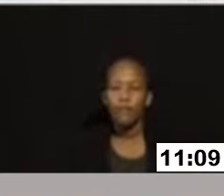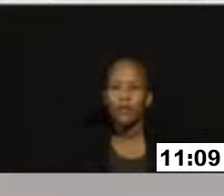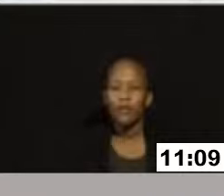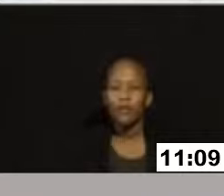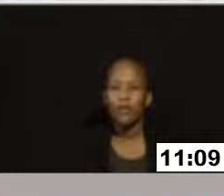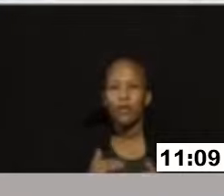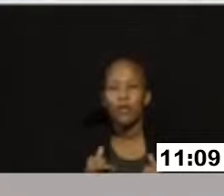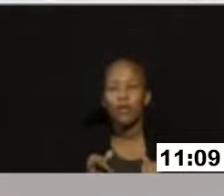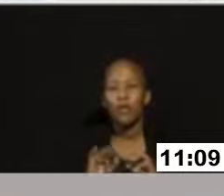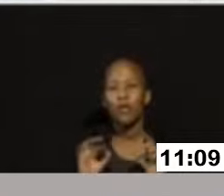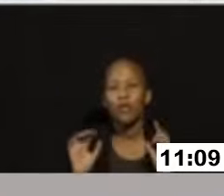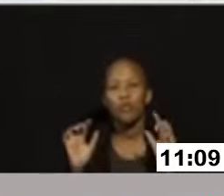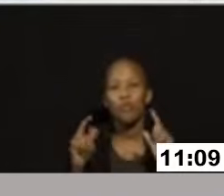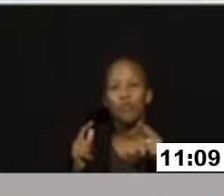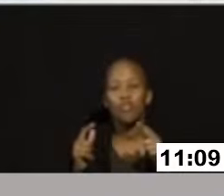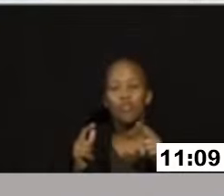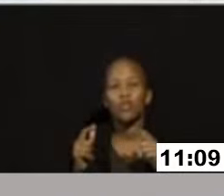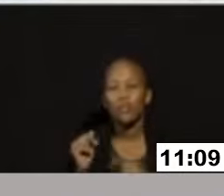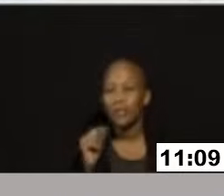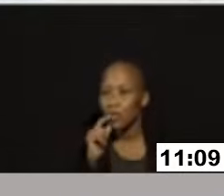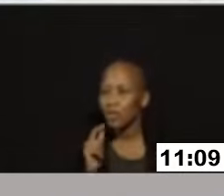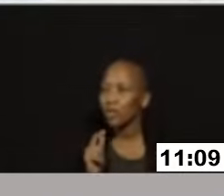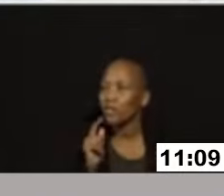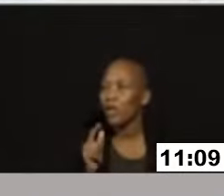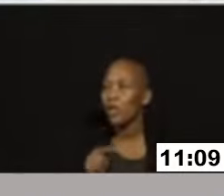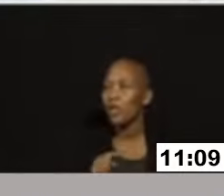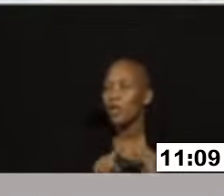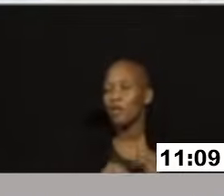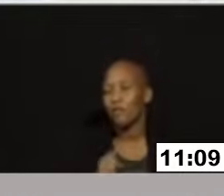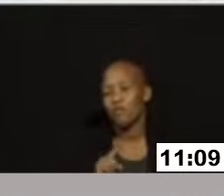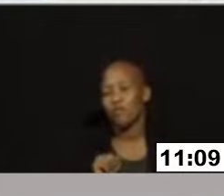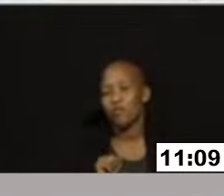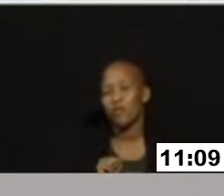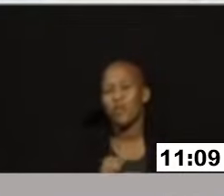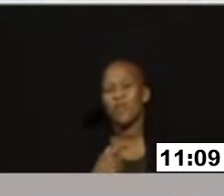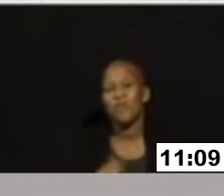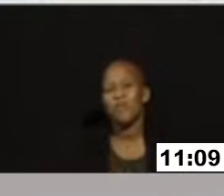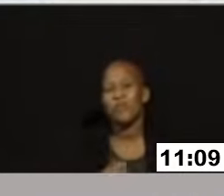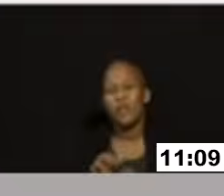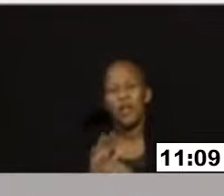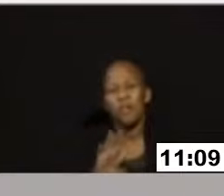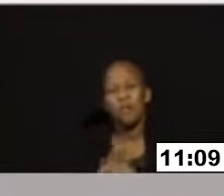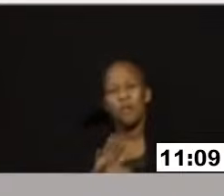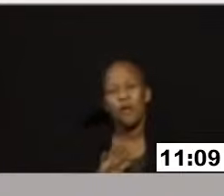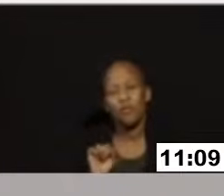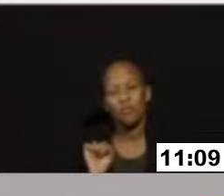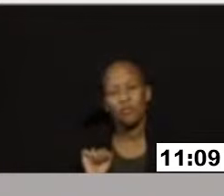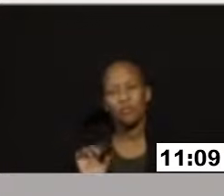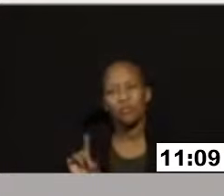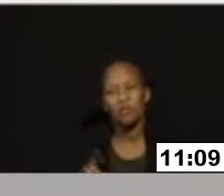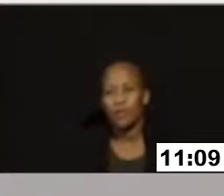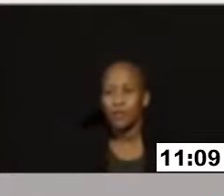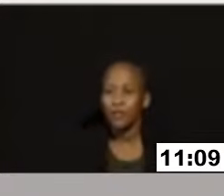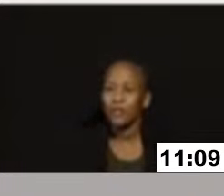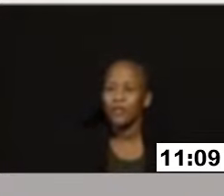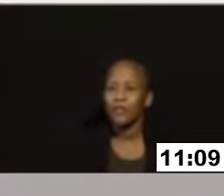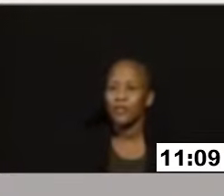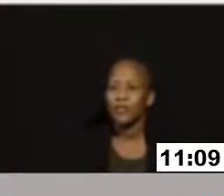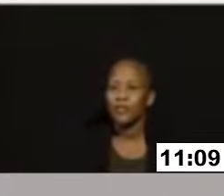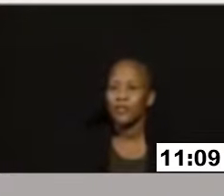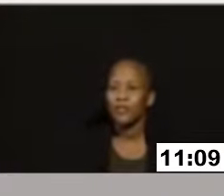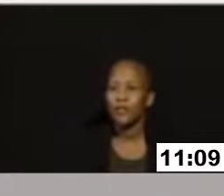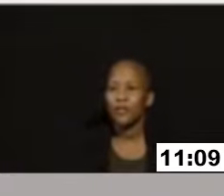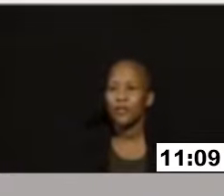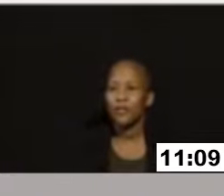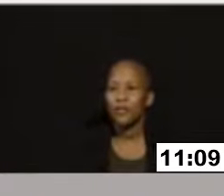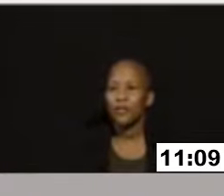the Commission, firstly, about your personal background? Yes. Well, I state there that I